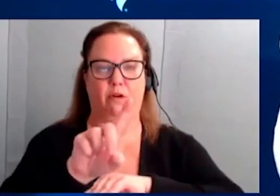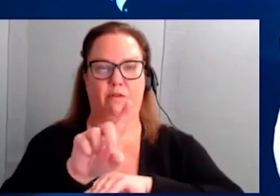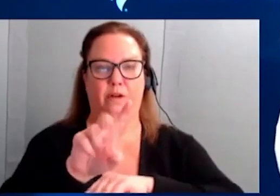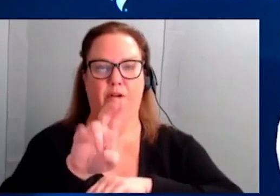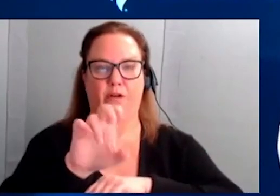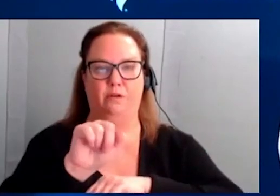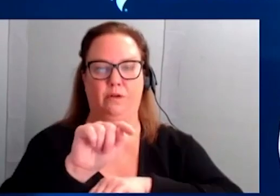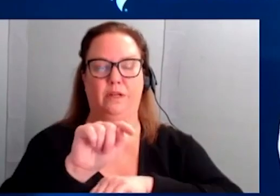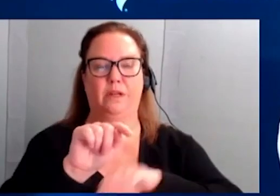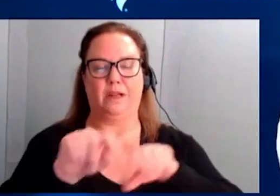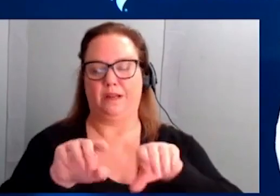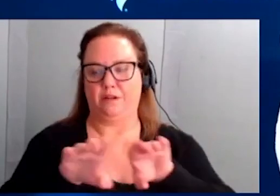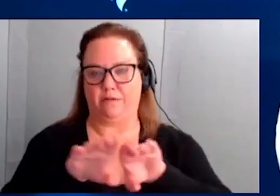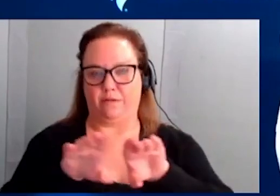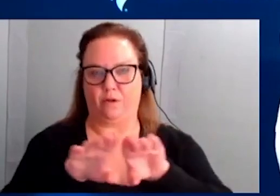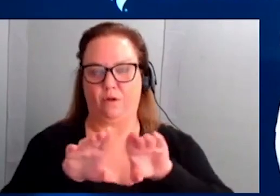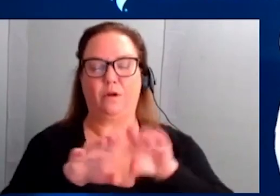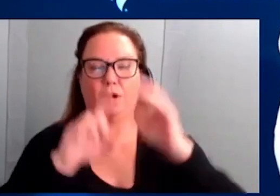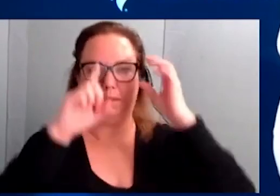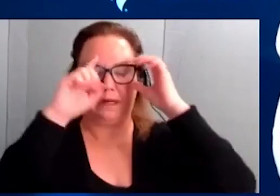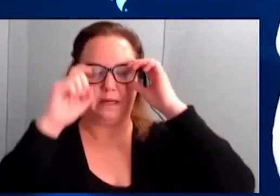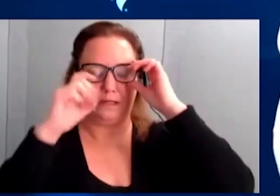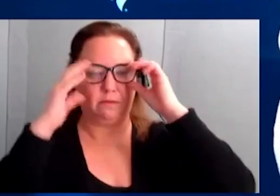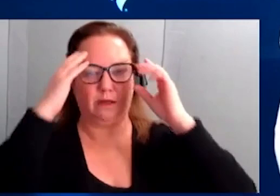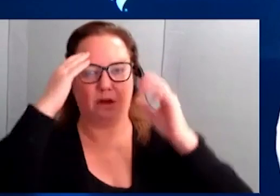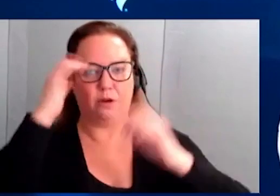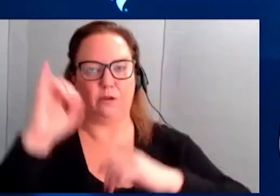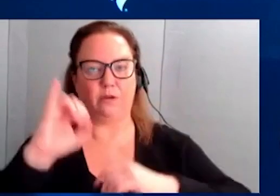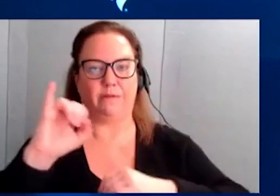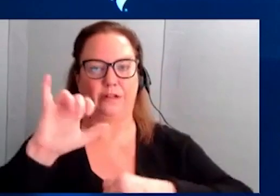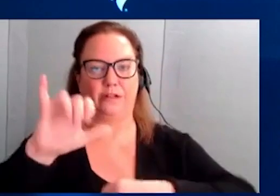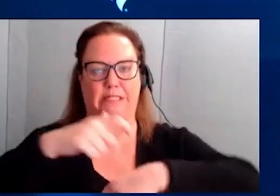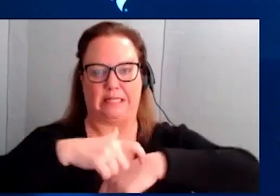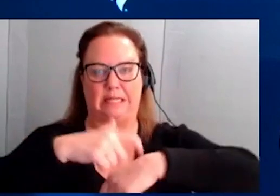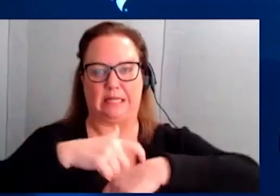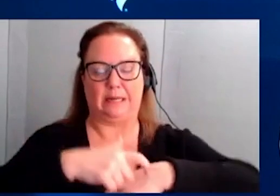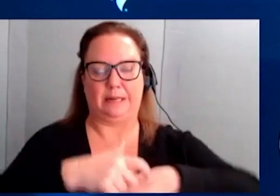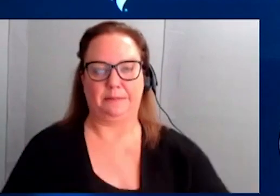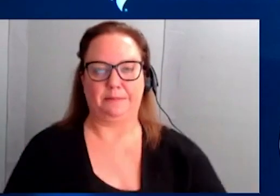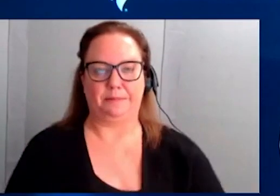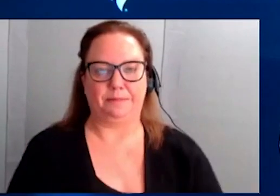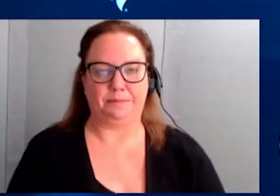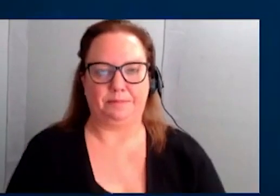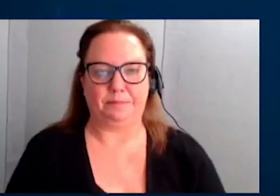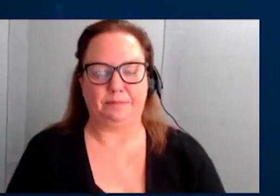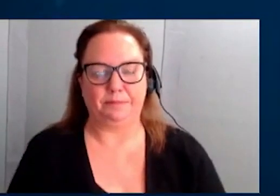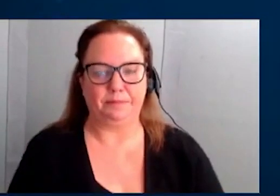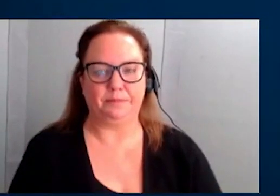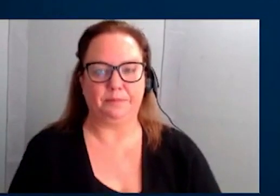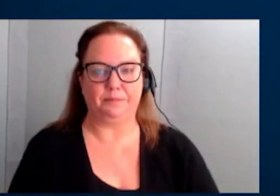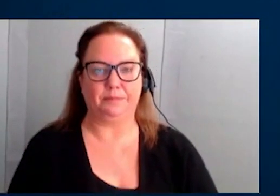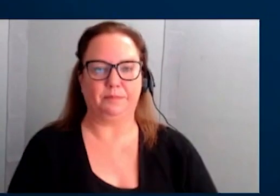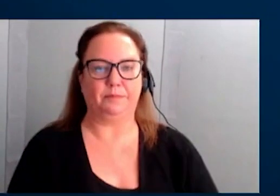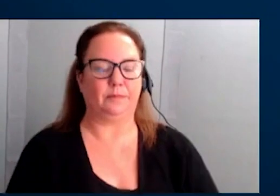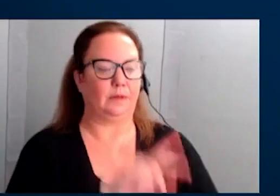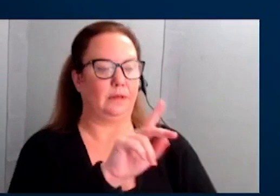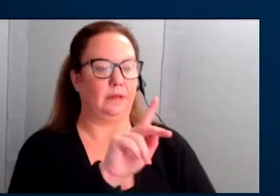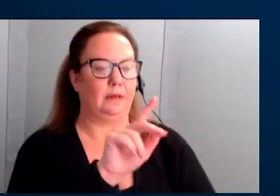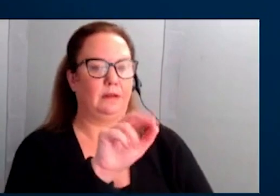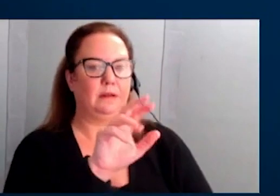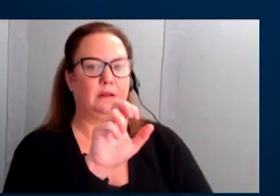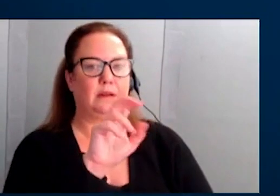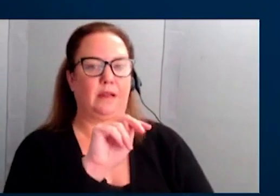get a little better because we know that really you're not infectious at that point to others. All right, Karen has a question. Dr.